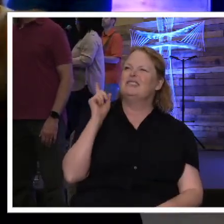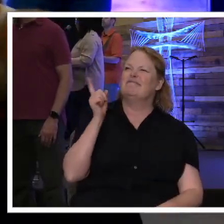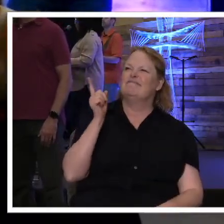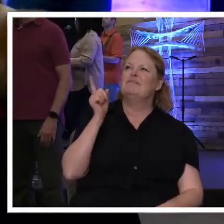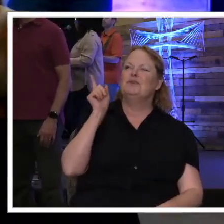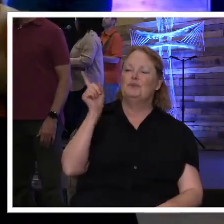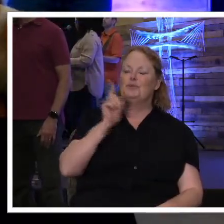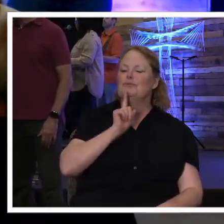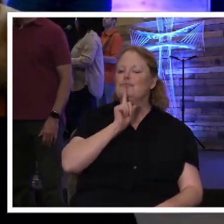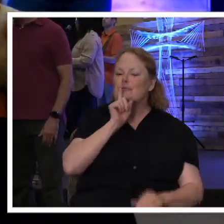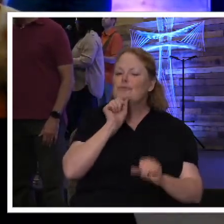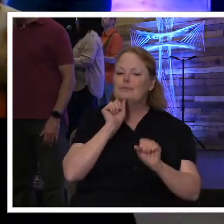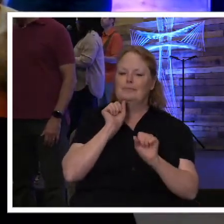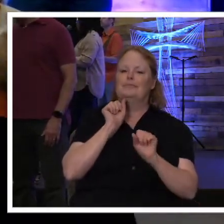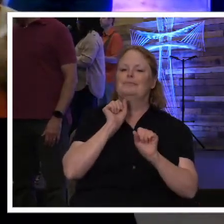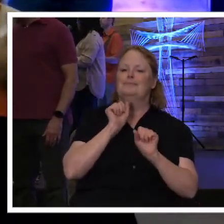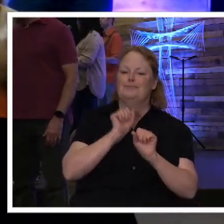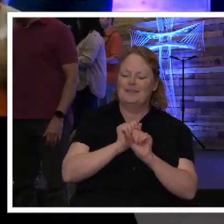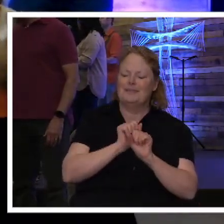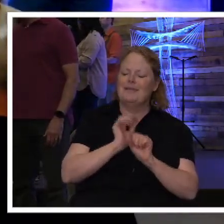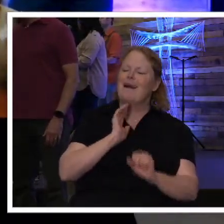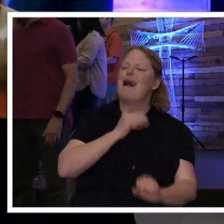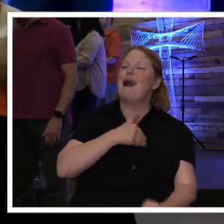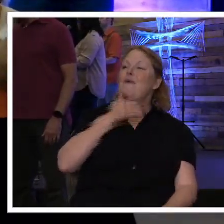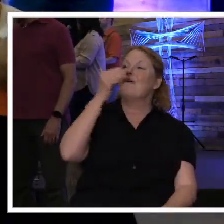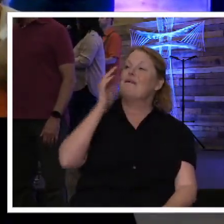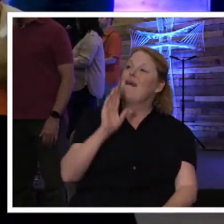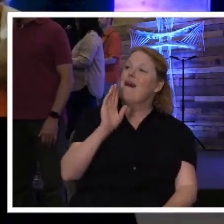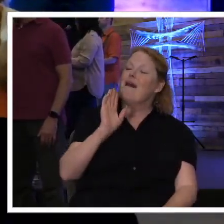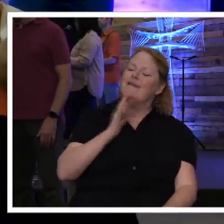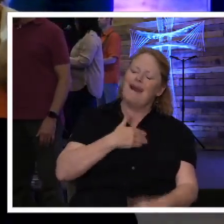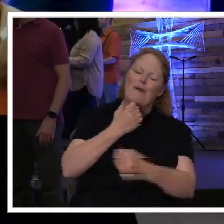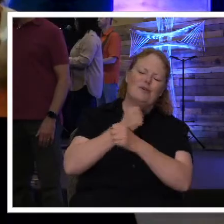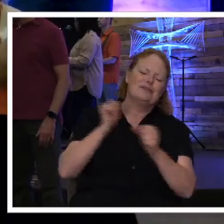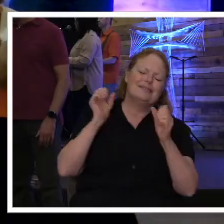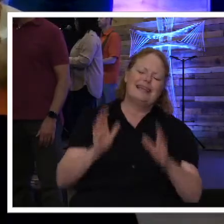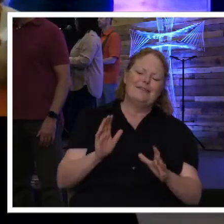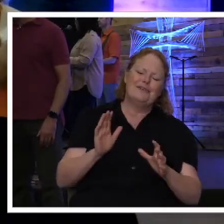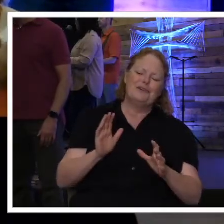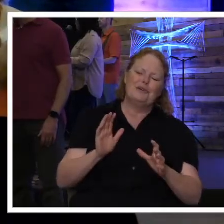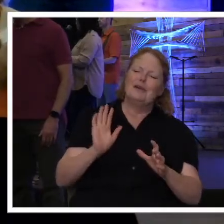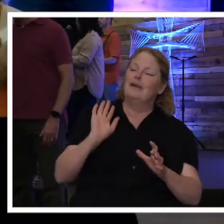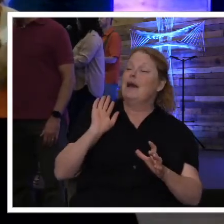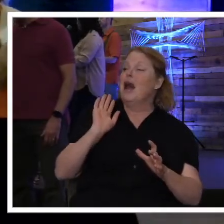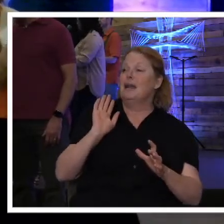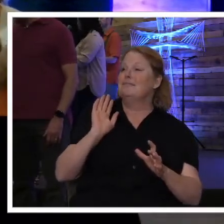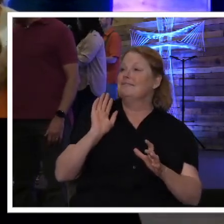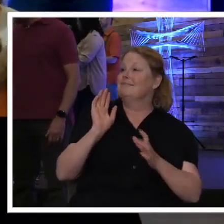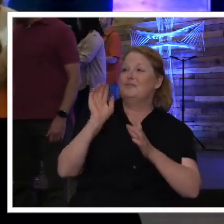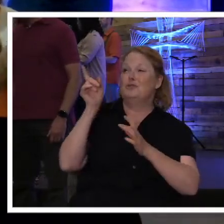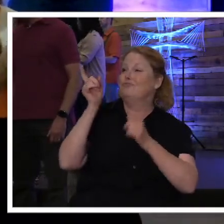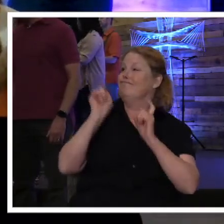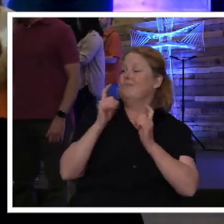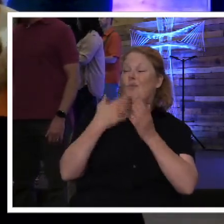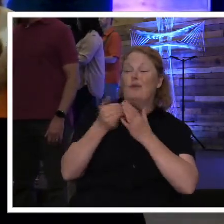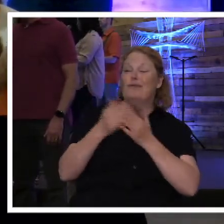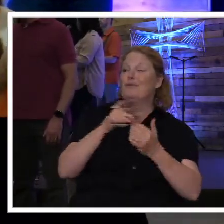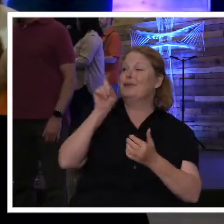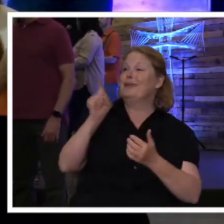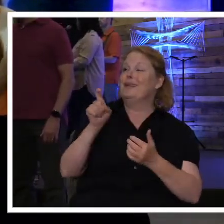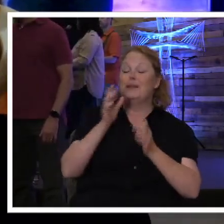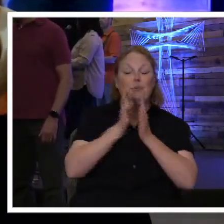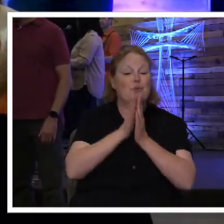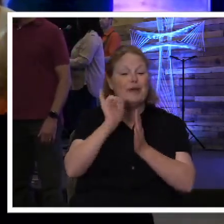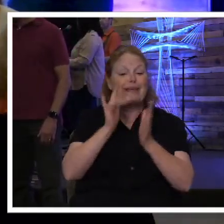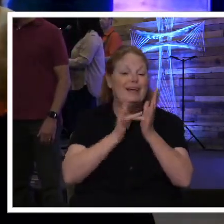that you truly are our God, our Savior, and our provision. And we pray these things in the name of Jesus.